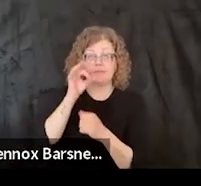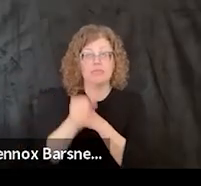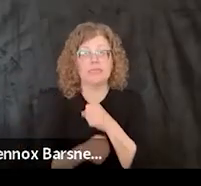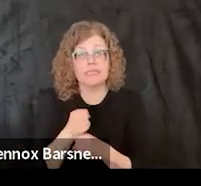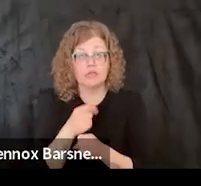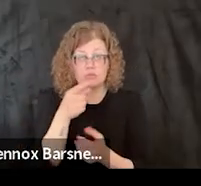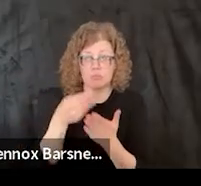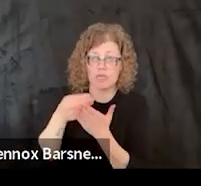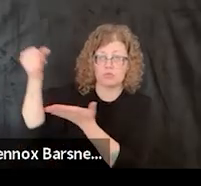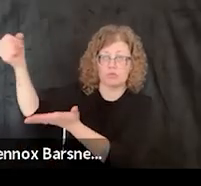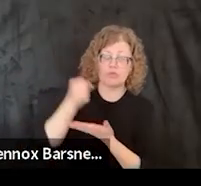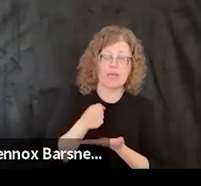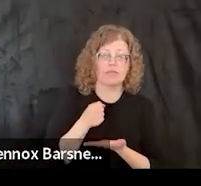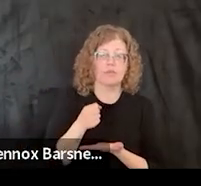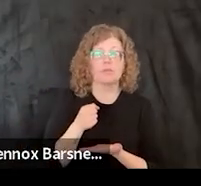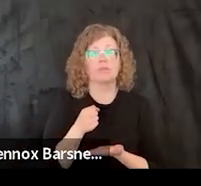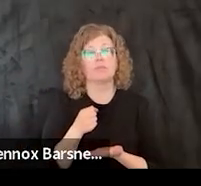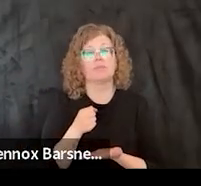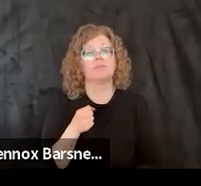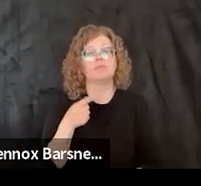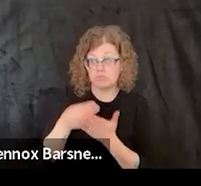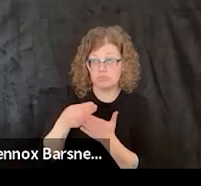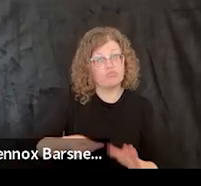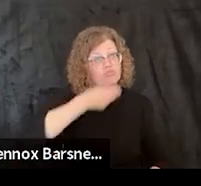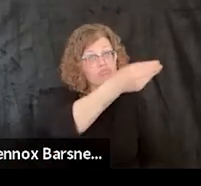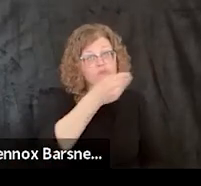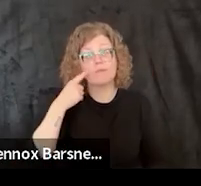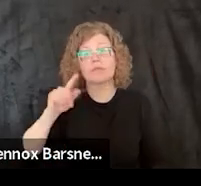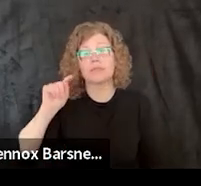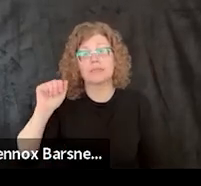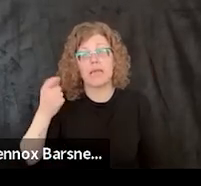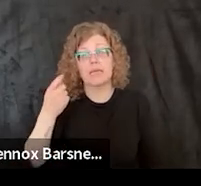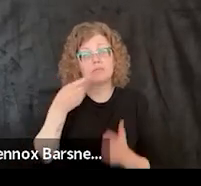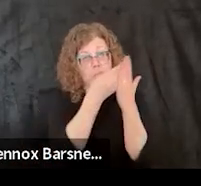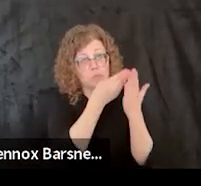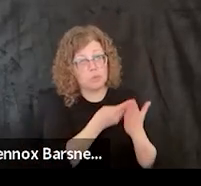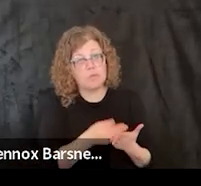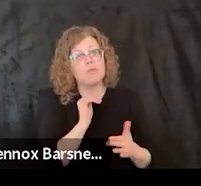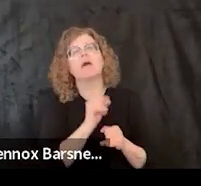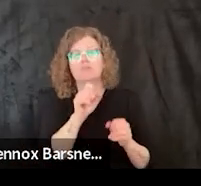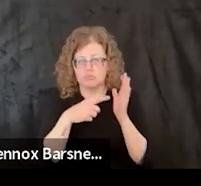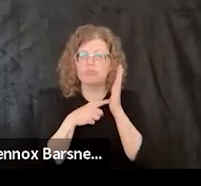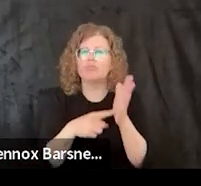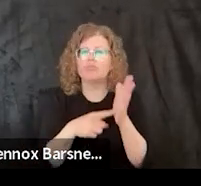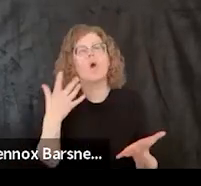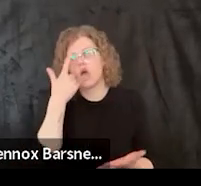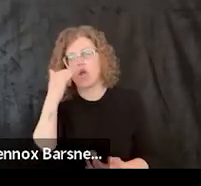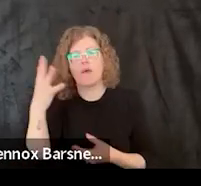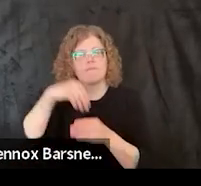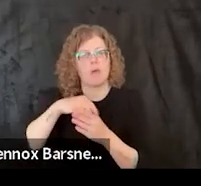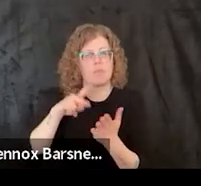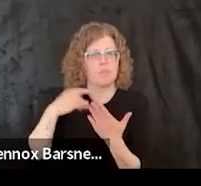your taxes, you may deduct all reasonable grant expenses related to the project or activity from the total grant